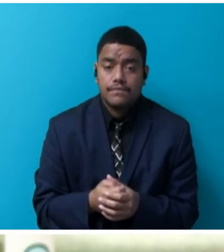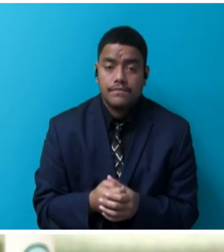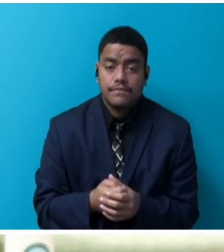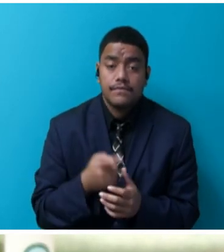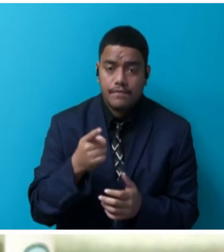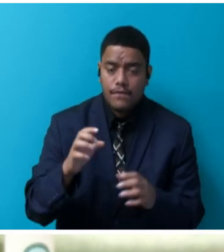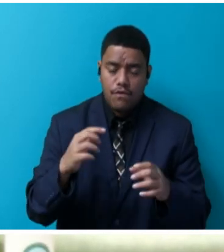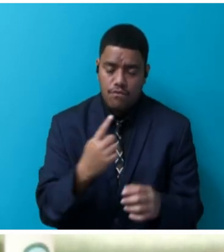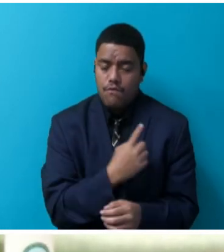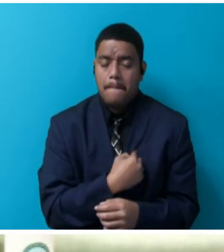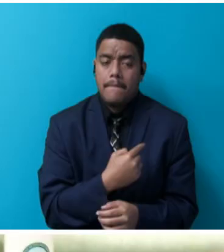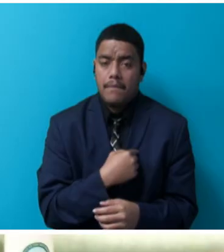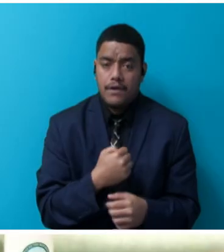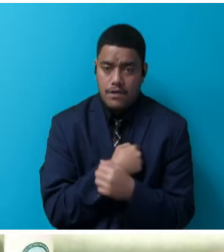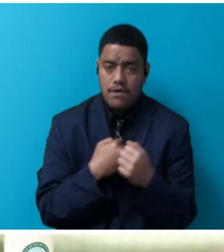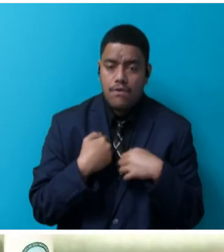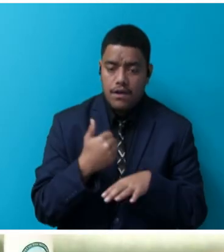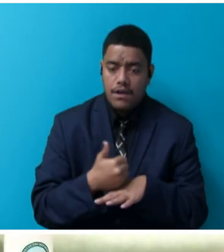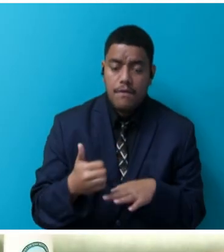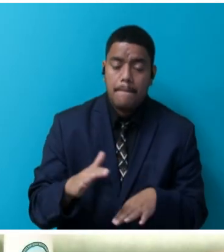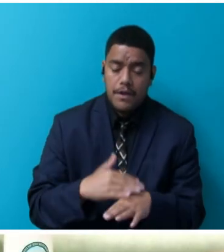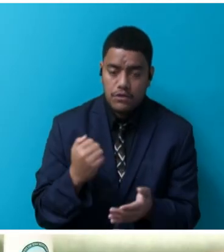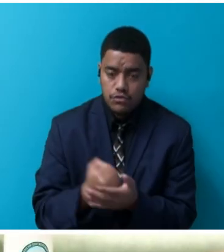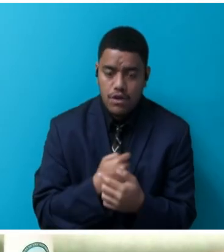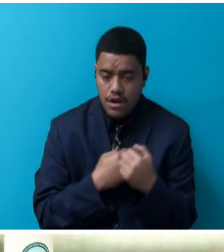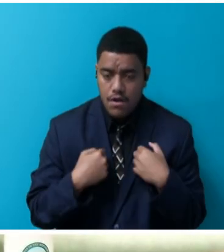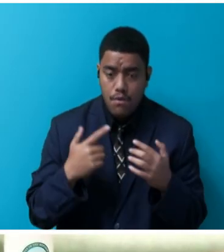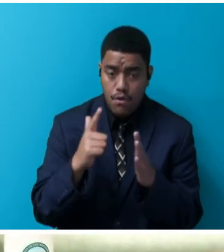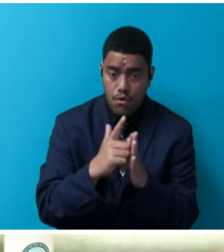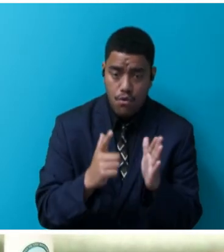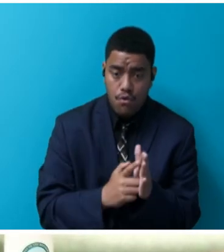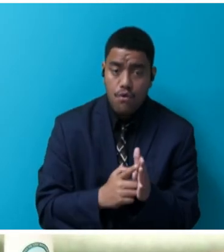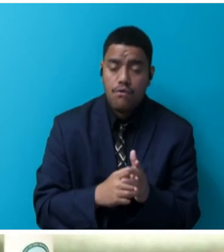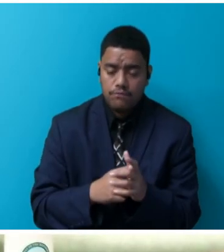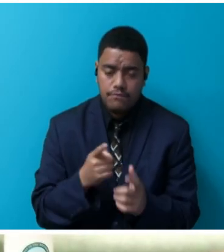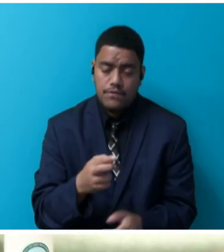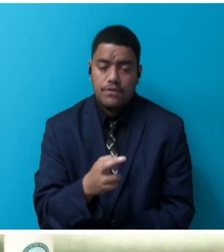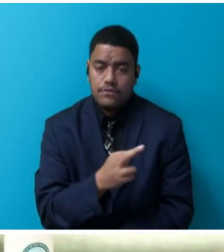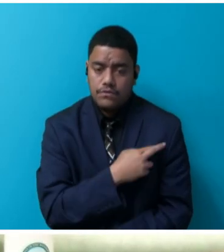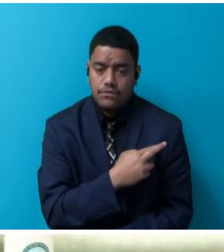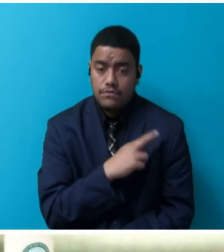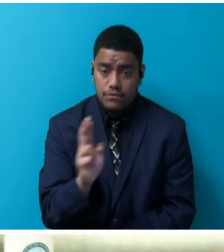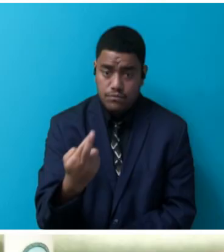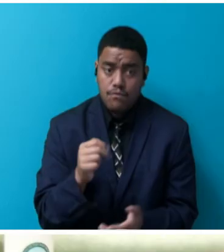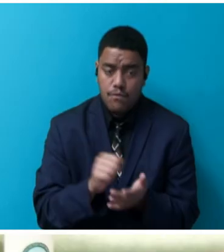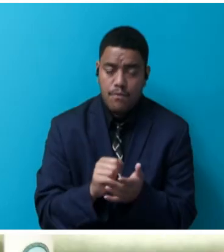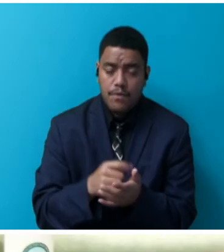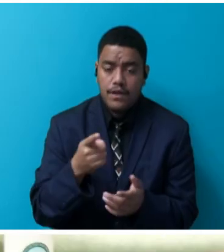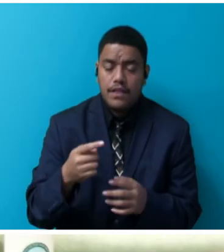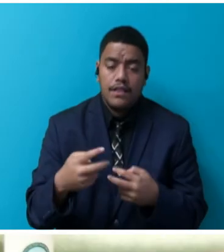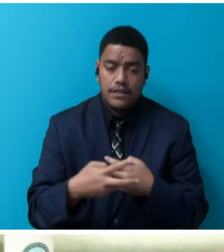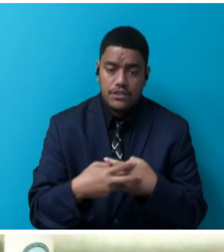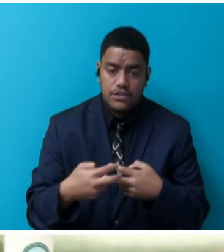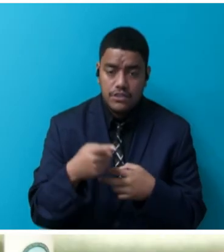unwavering commitment to ensuring that our laws remain modern, responsive, and capable of addressing the